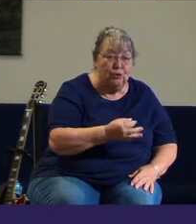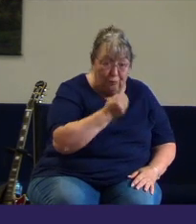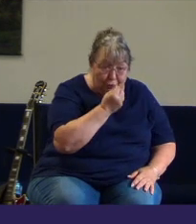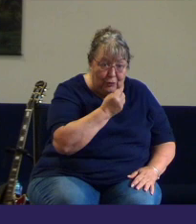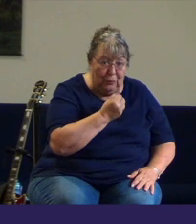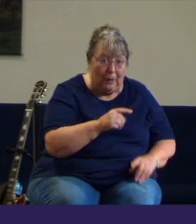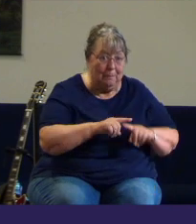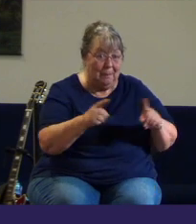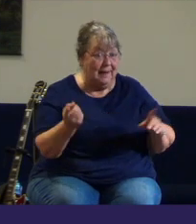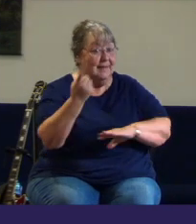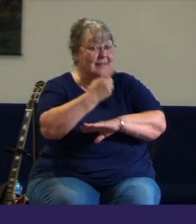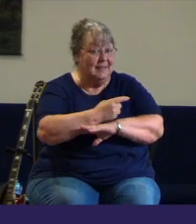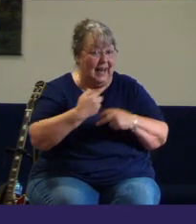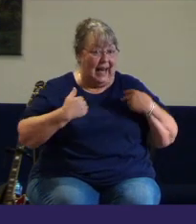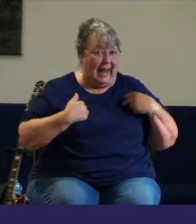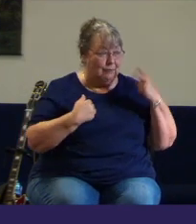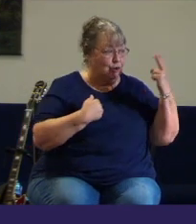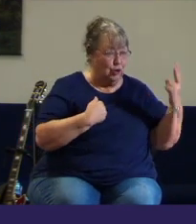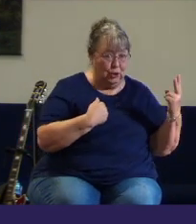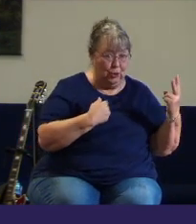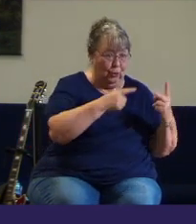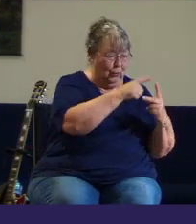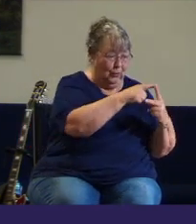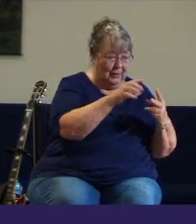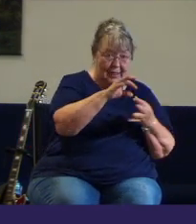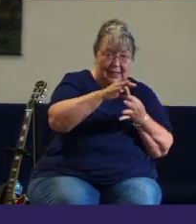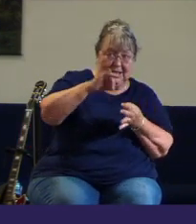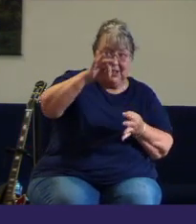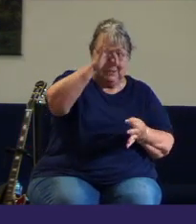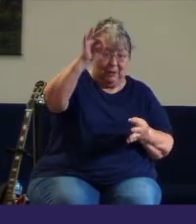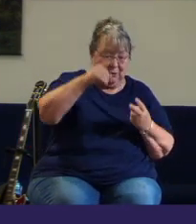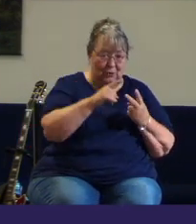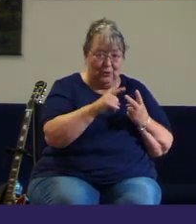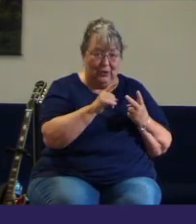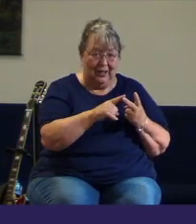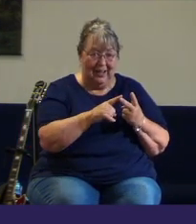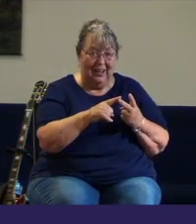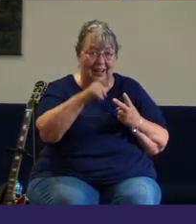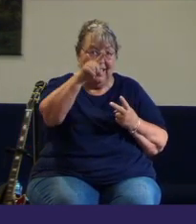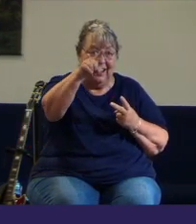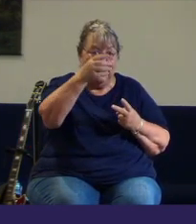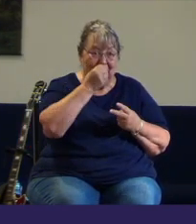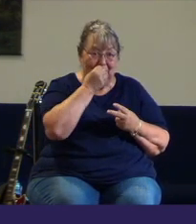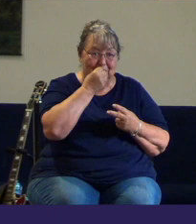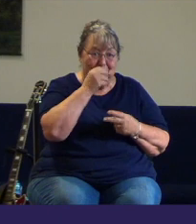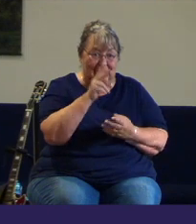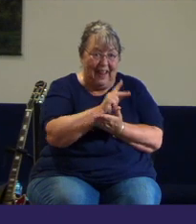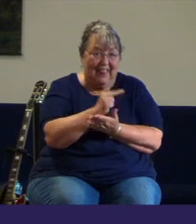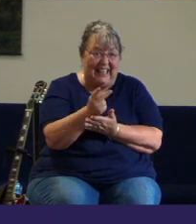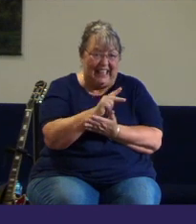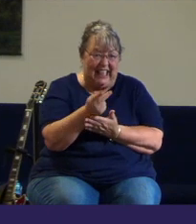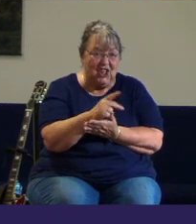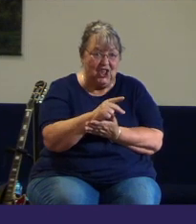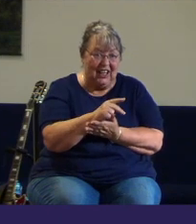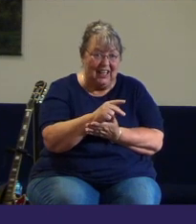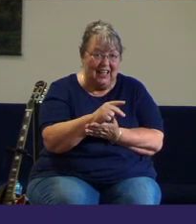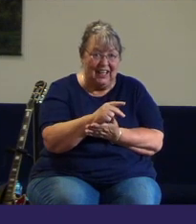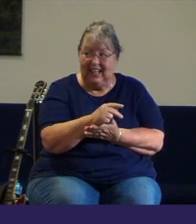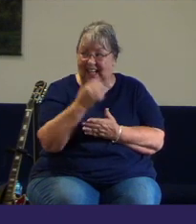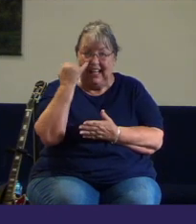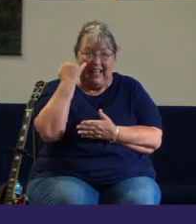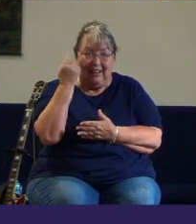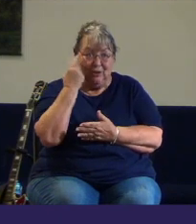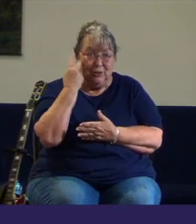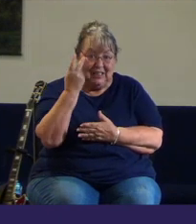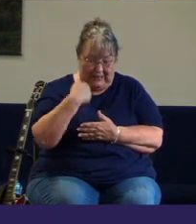getting fed, right? I mean, the smell is drawing me kitchenward. So just keep me in prayer. So if you see me praying and kind of heading